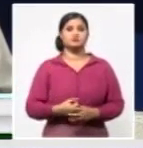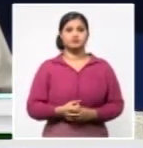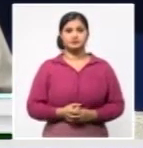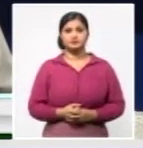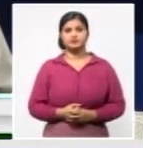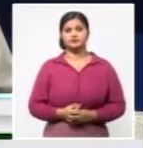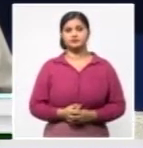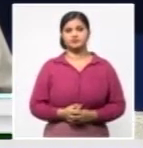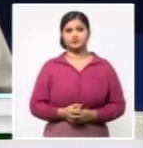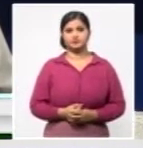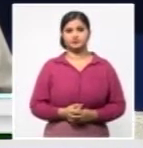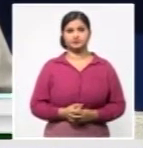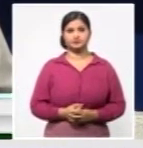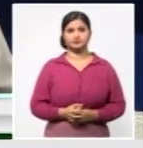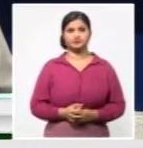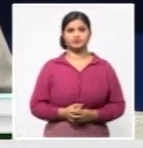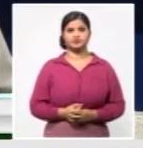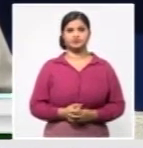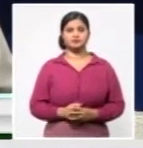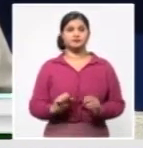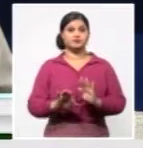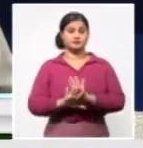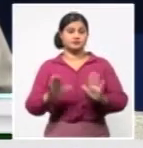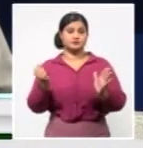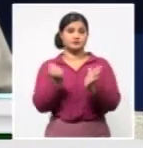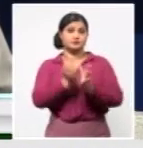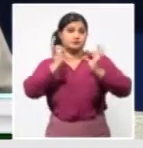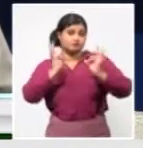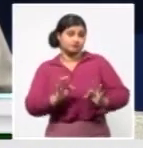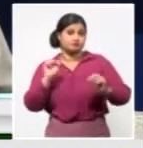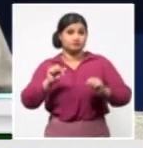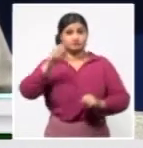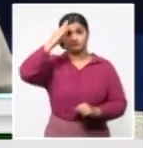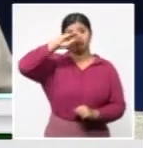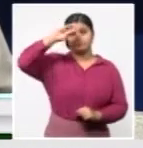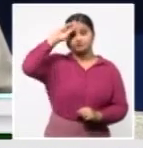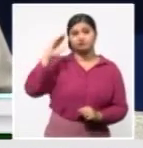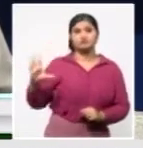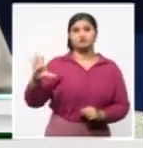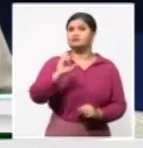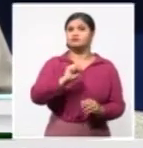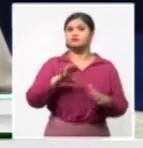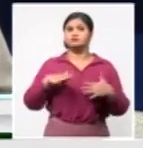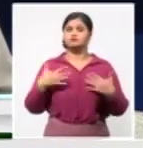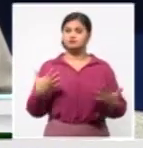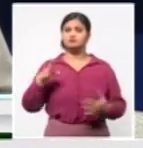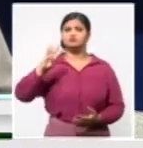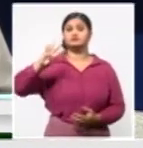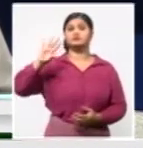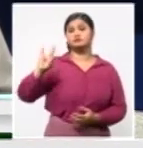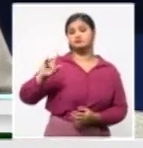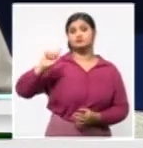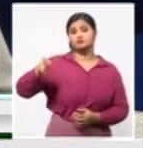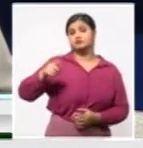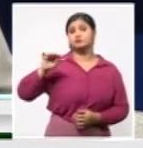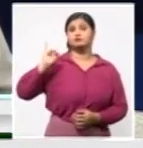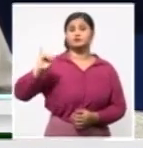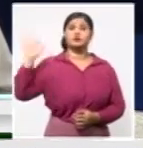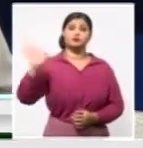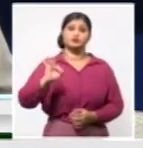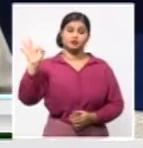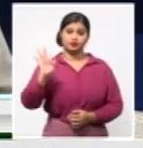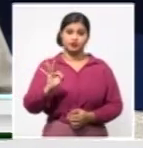Of these, 94.2%, or 260, have been discharged after making a